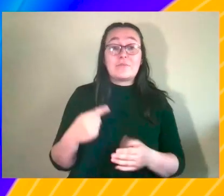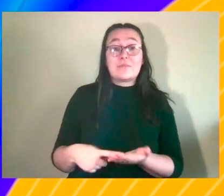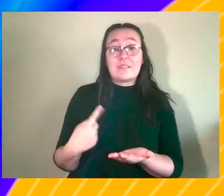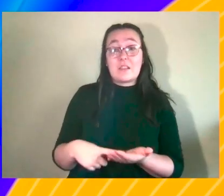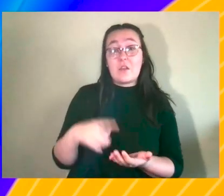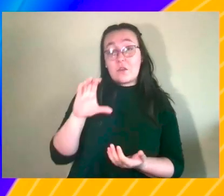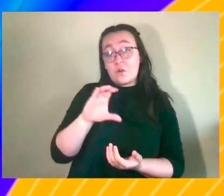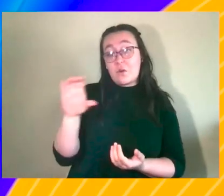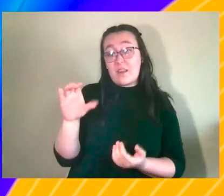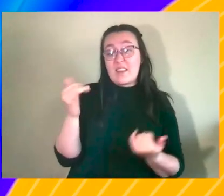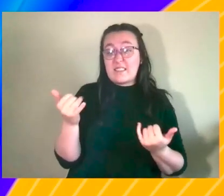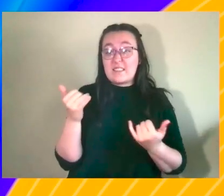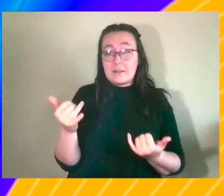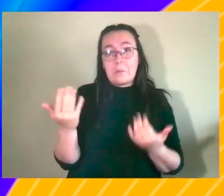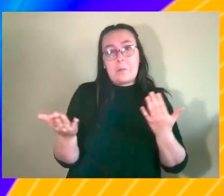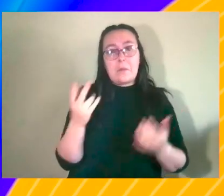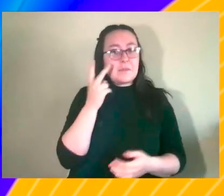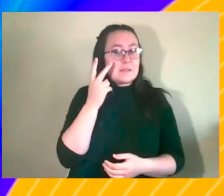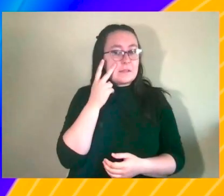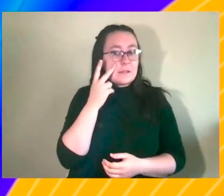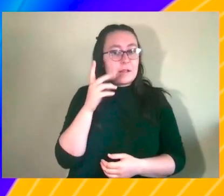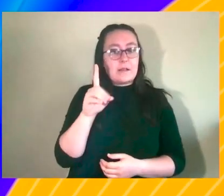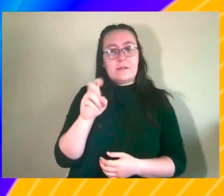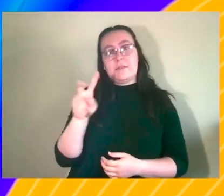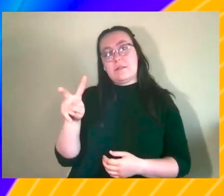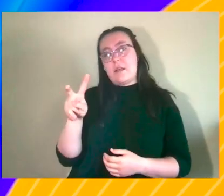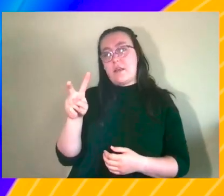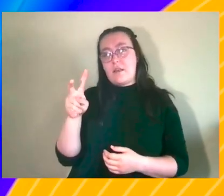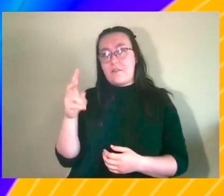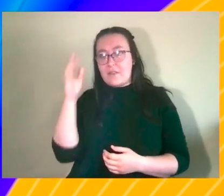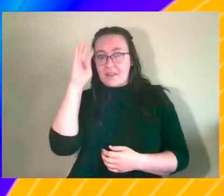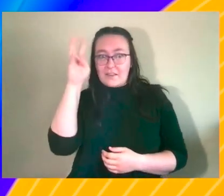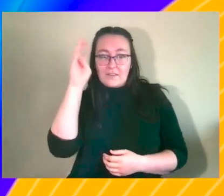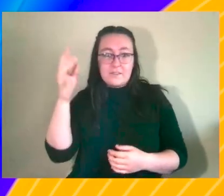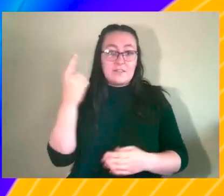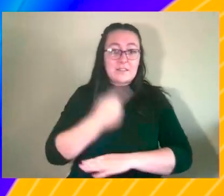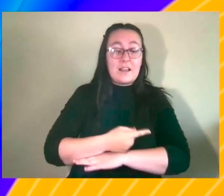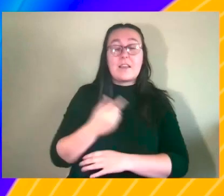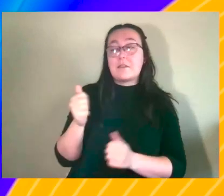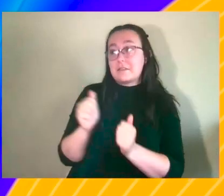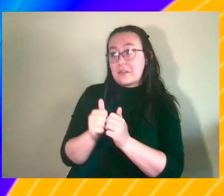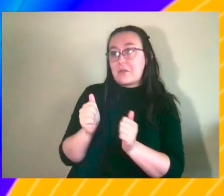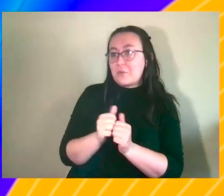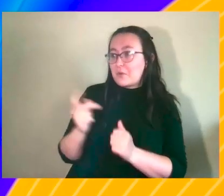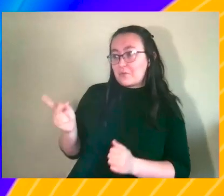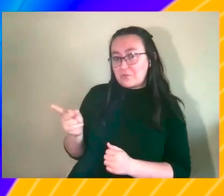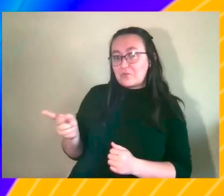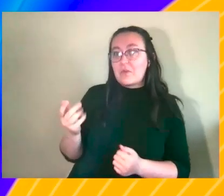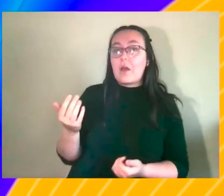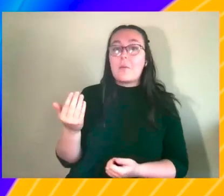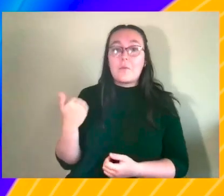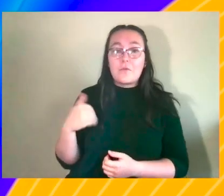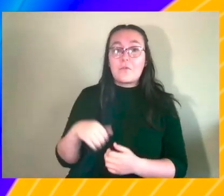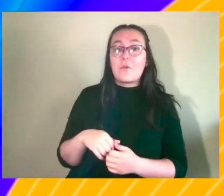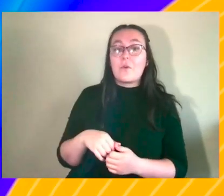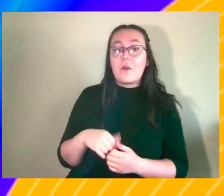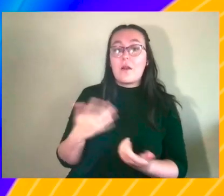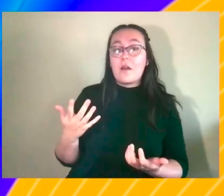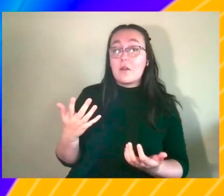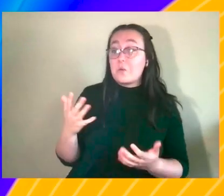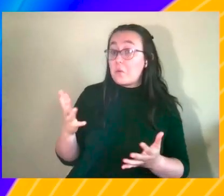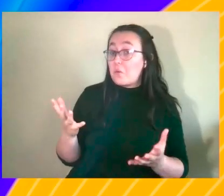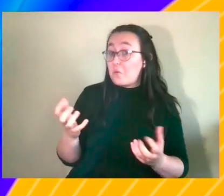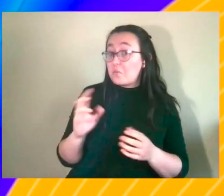talking about it at the Dev Innovation Day. I was together with you, too, talking all about CodeCatalyst. You want to start just with